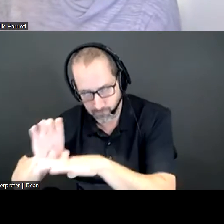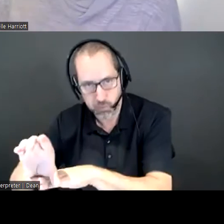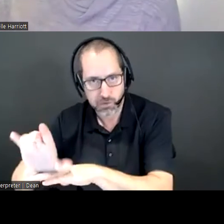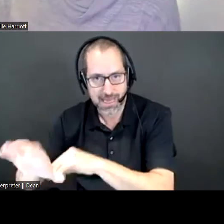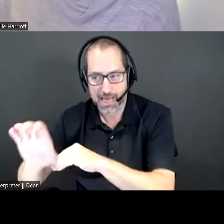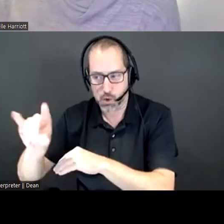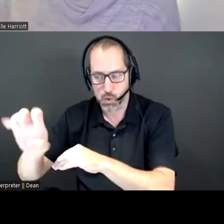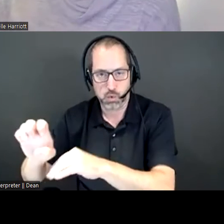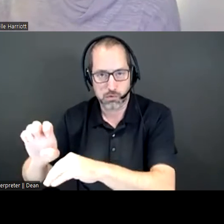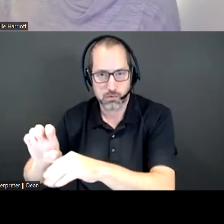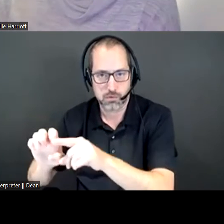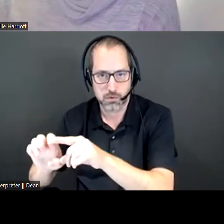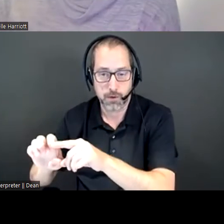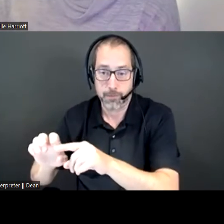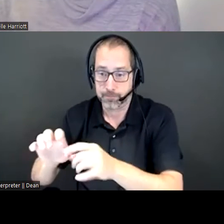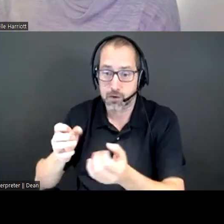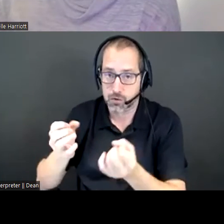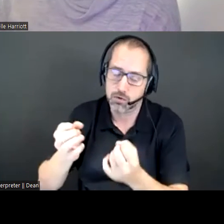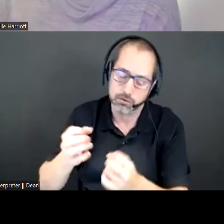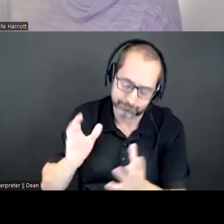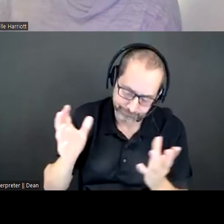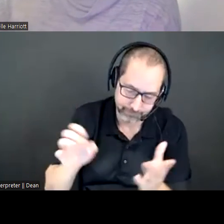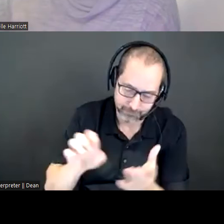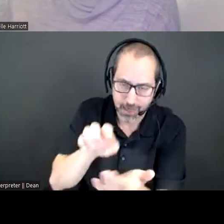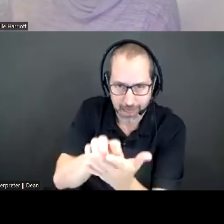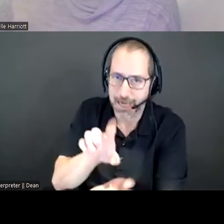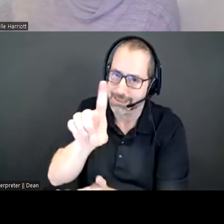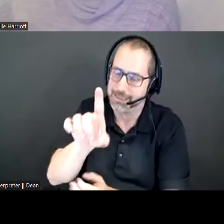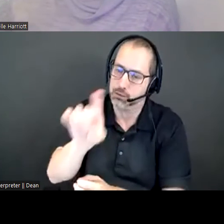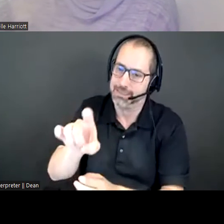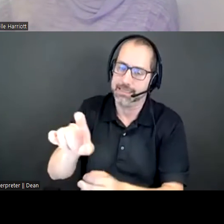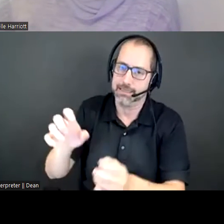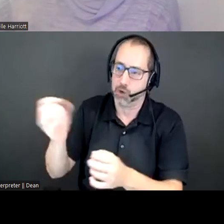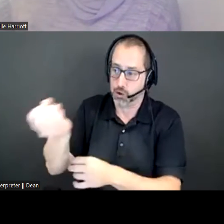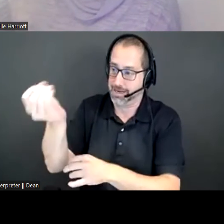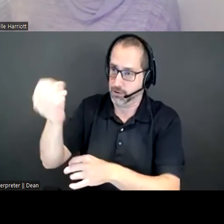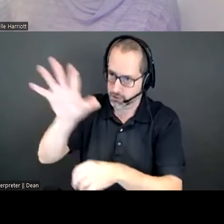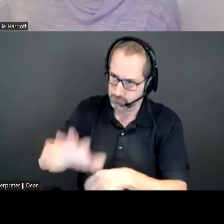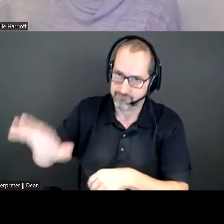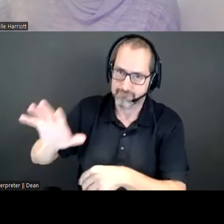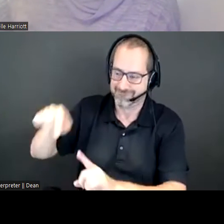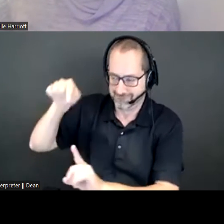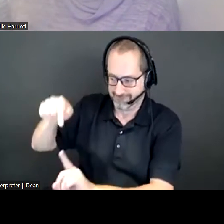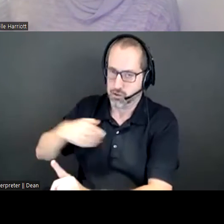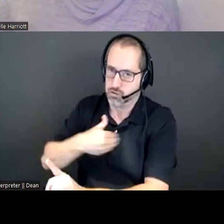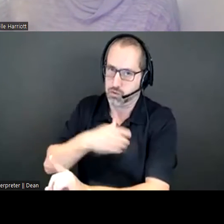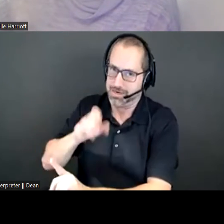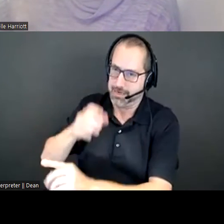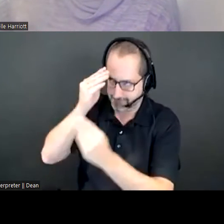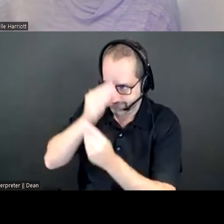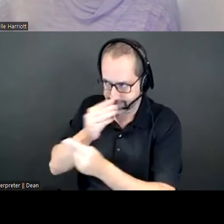So a lot of education needs to happen here in Ontario, and particularly in Toronto. As I